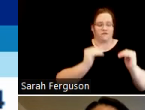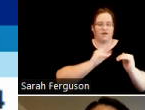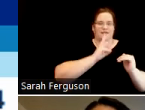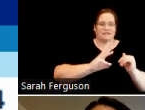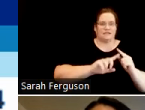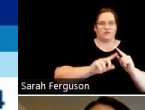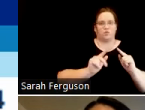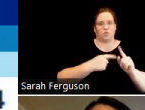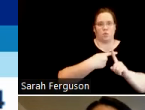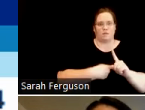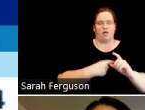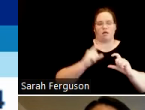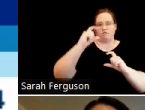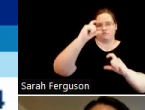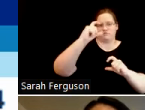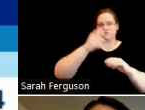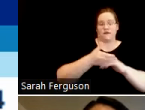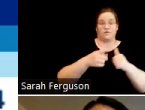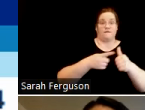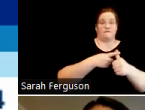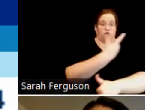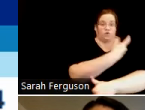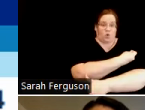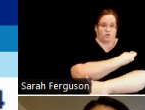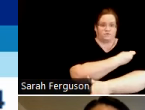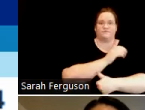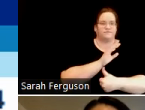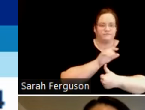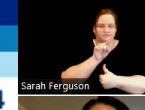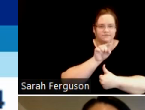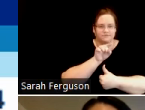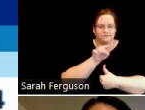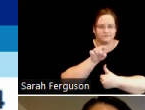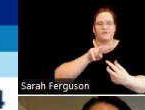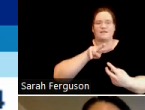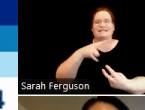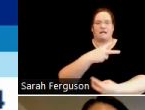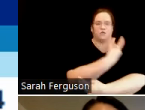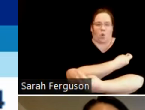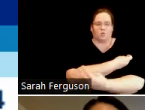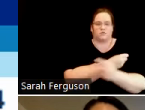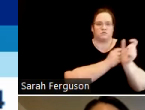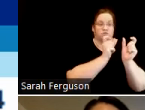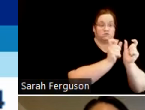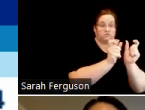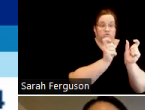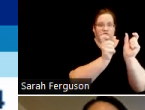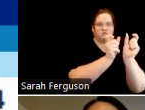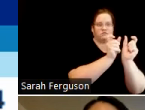23-month-olds after dose 1 and after dose 2. Most specifically, there